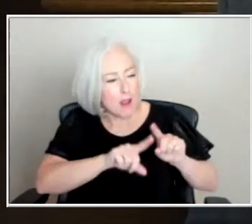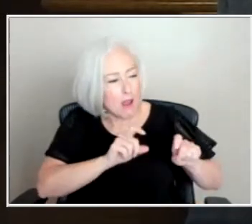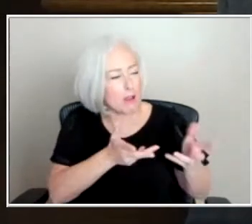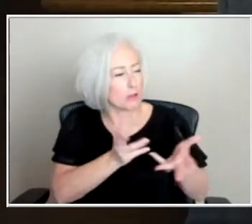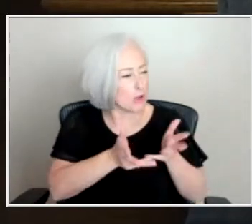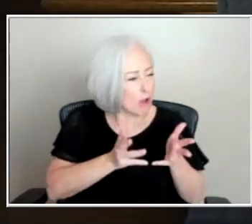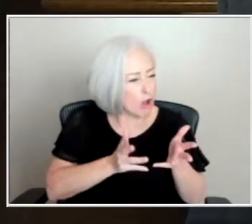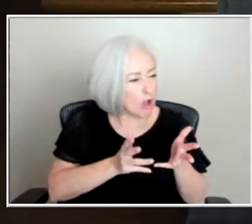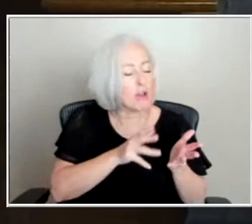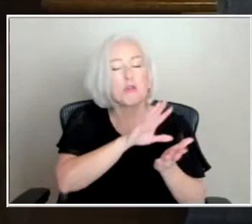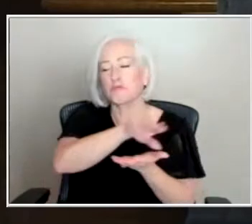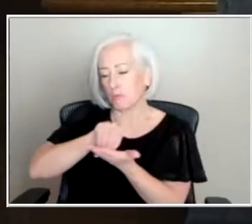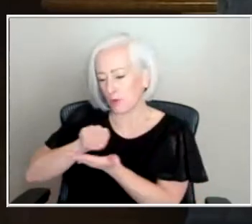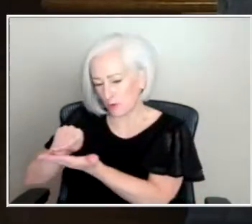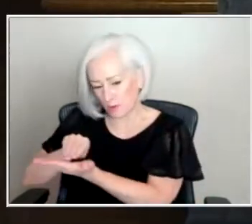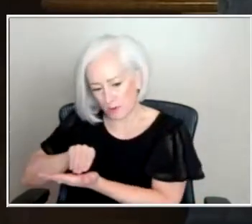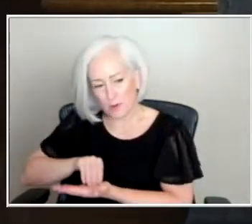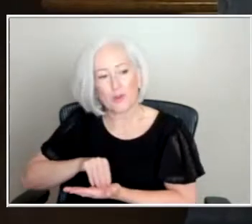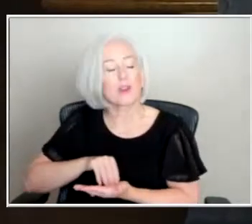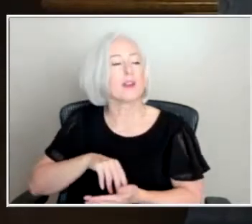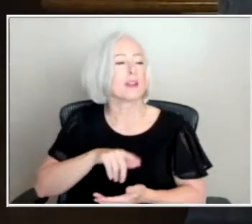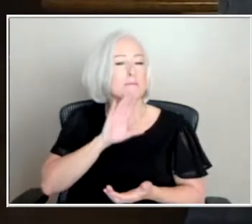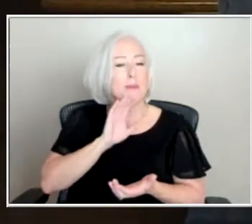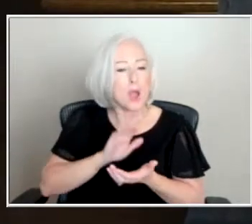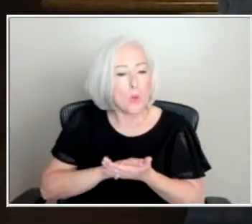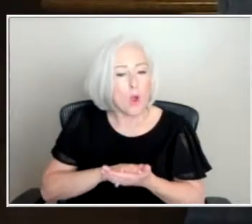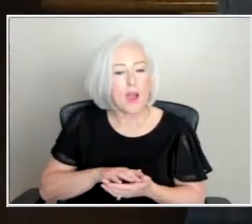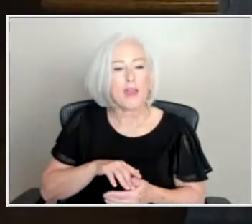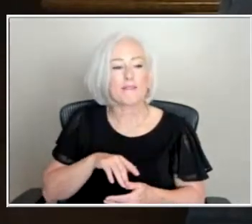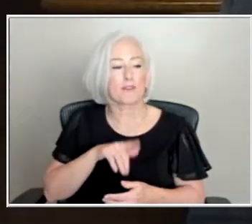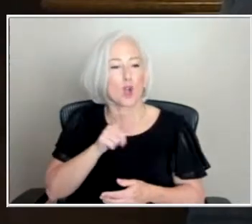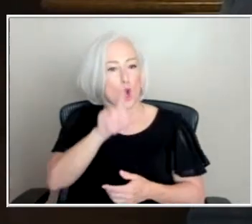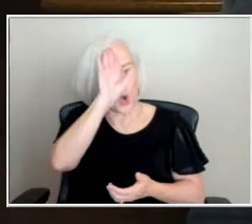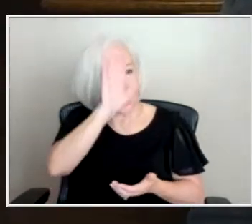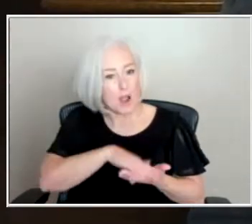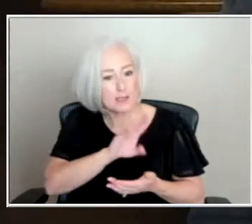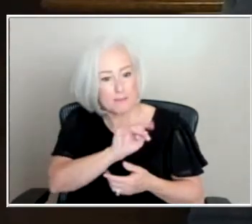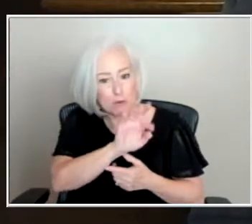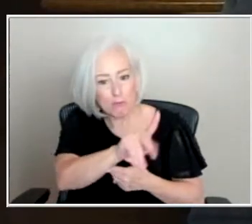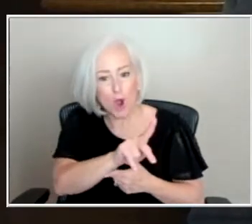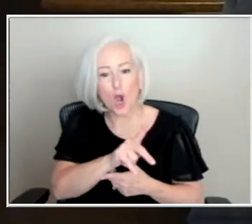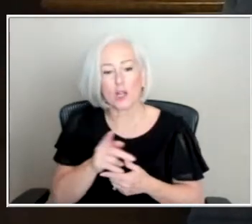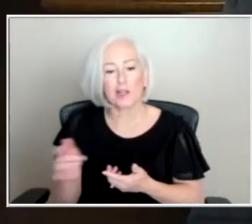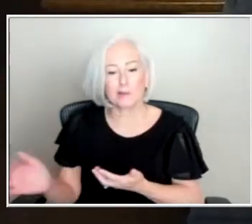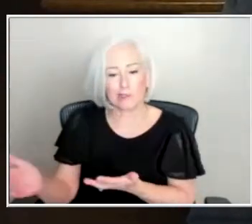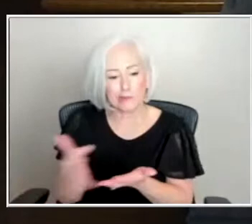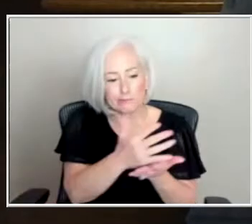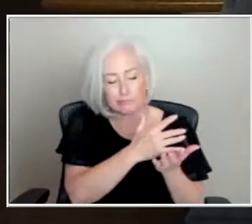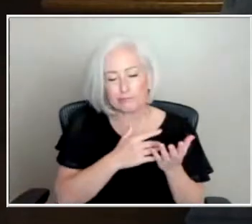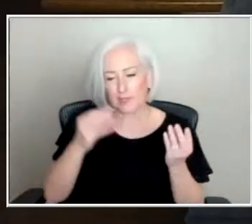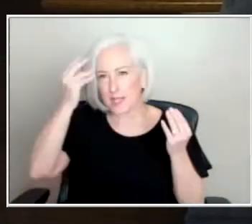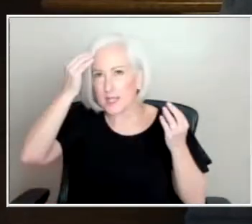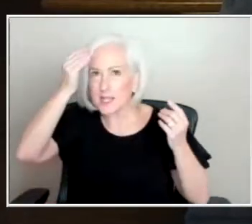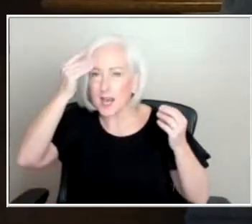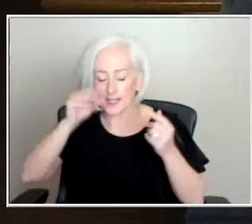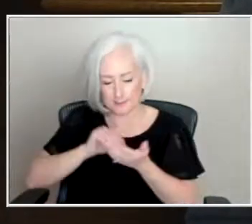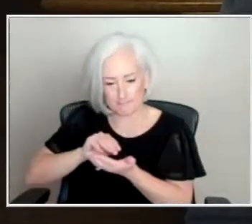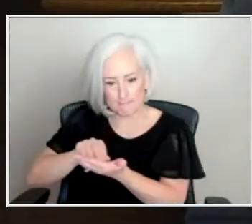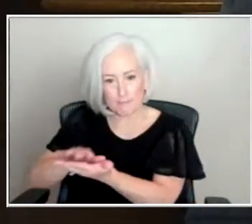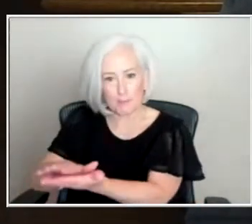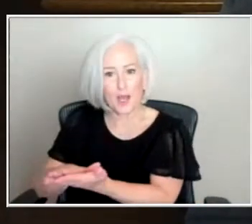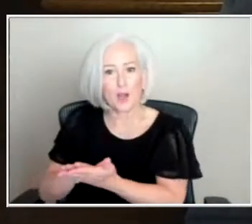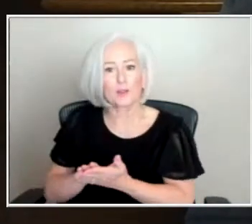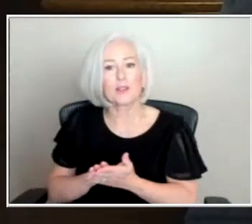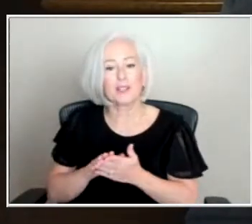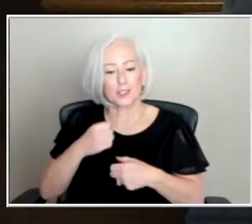well as my wife and her husband, Mark. We formed a team around her to go ahead